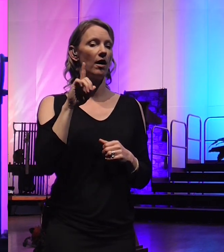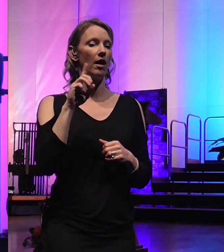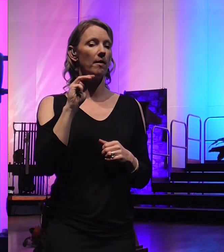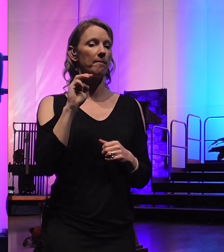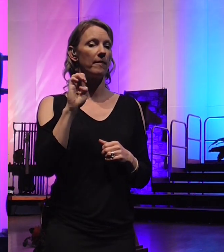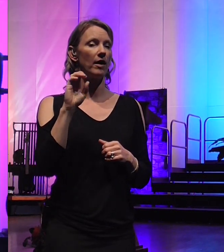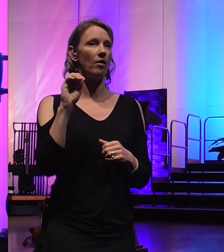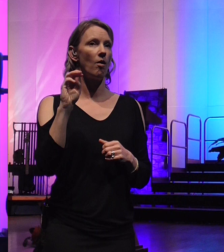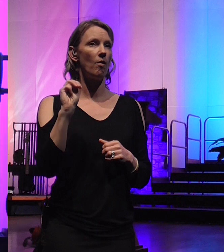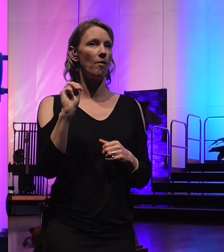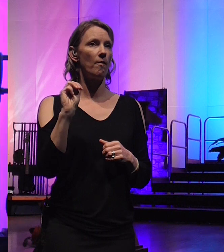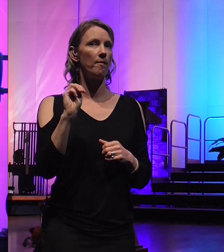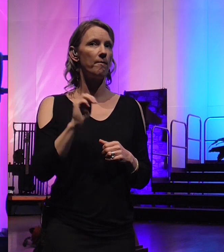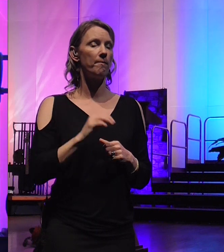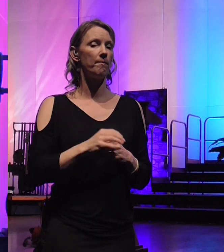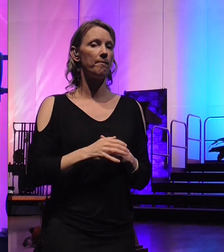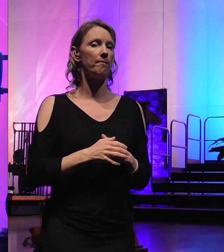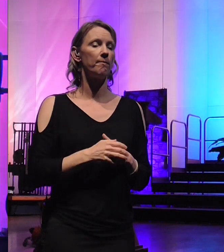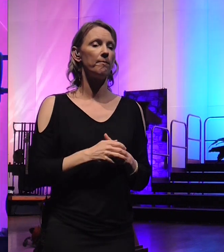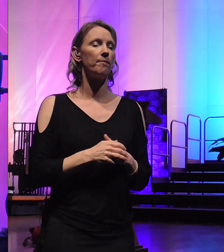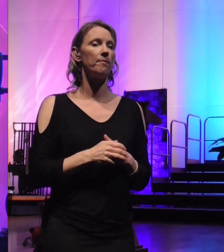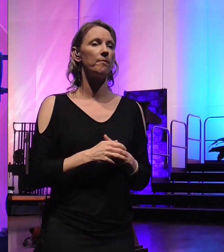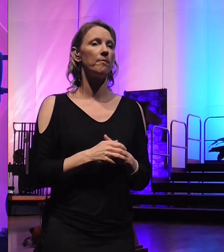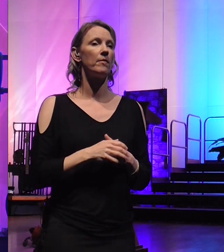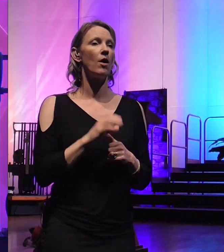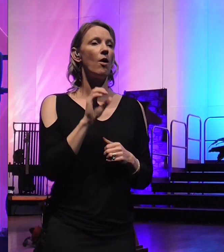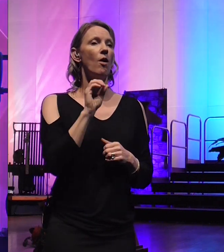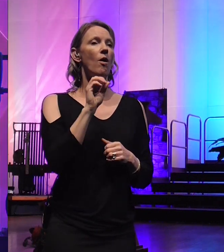Om Mani Padme